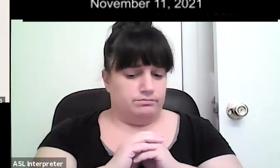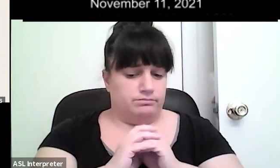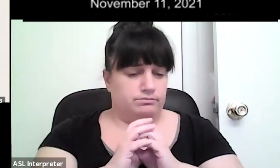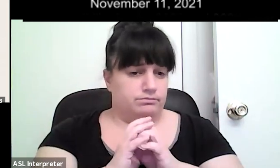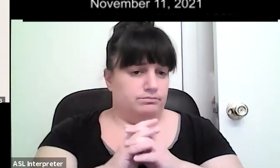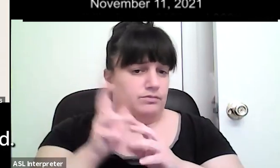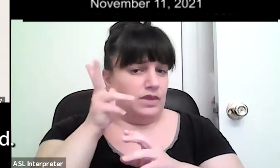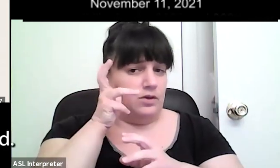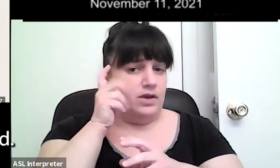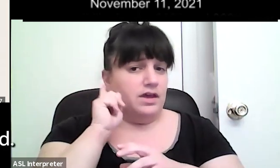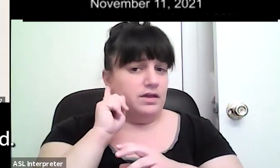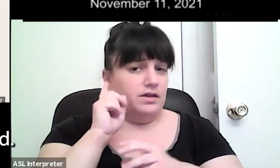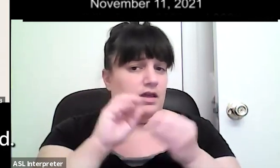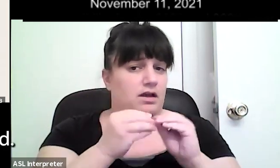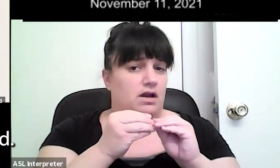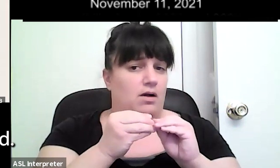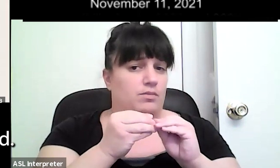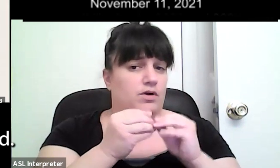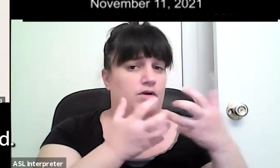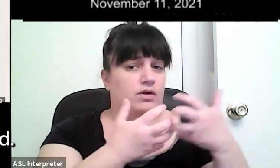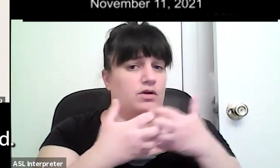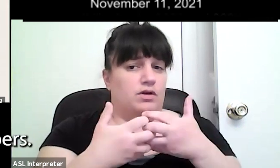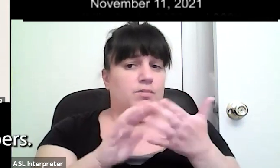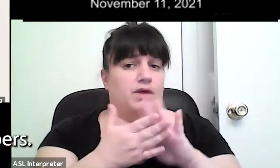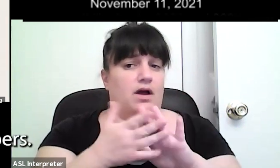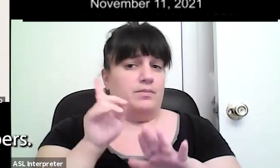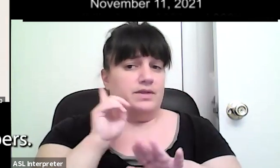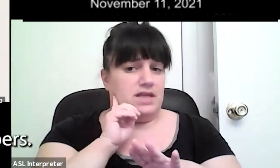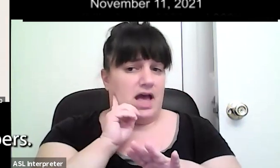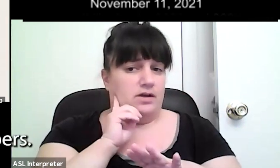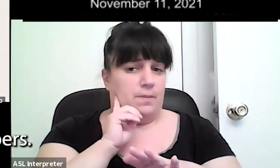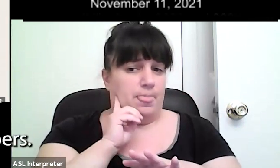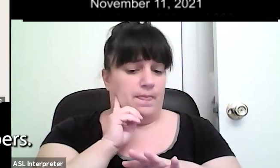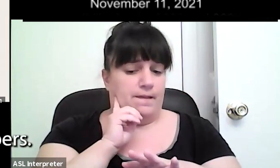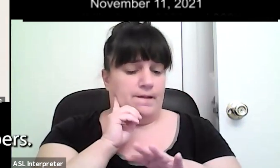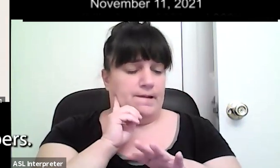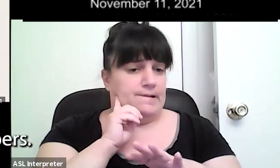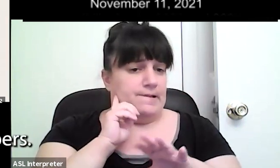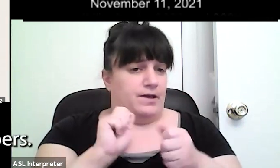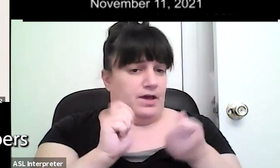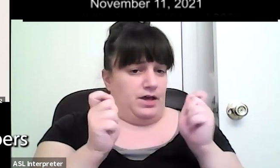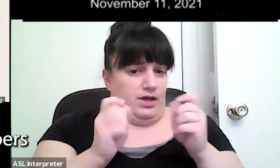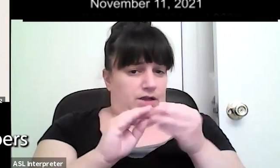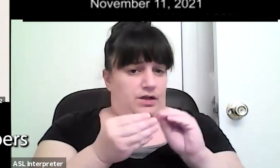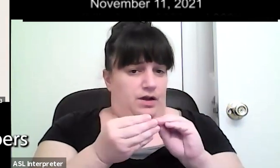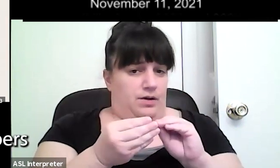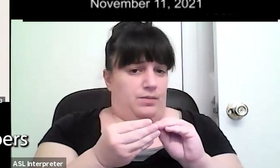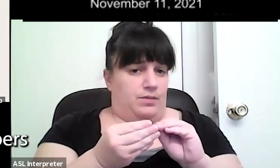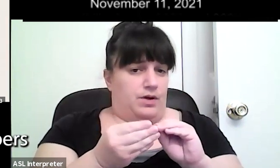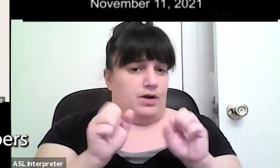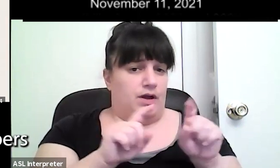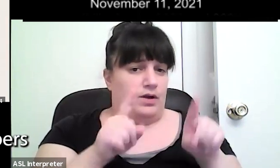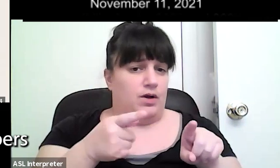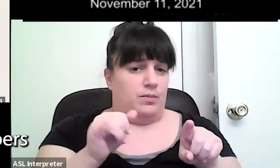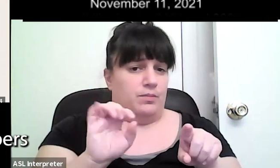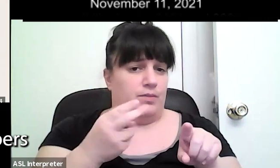you can hear the sound, the numbers getting converted into sound, and you can change these numbers. You can go to